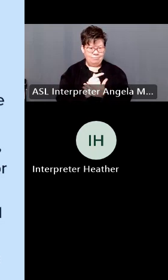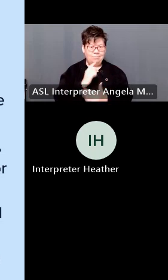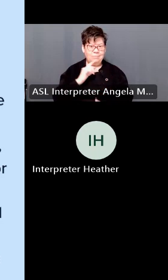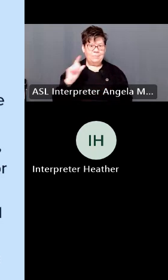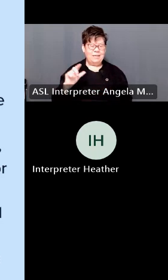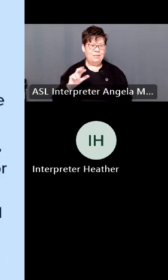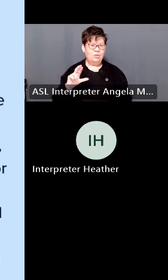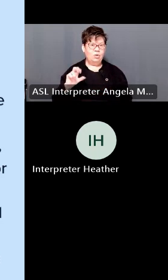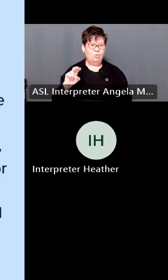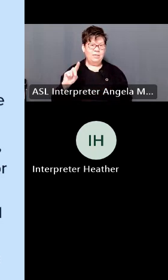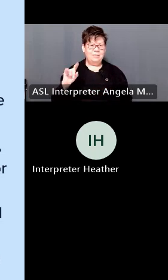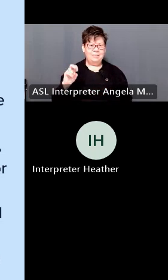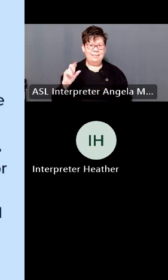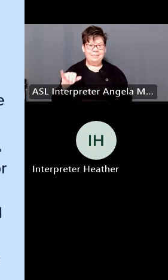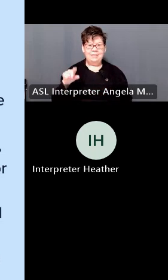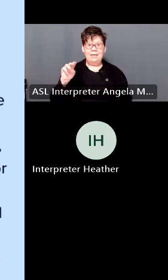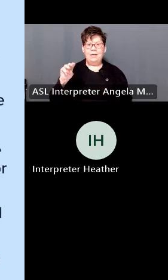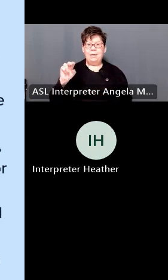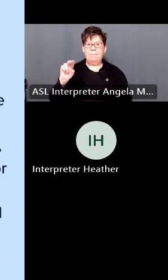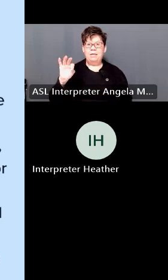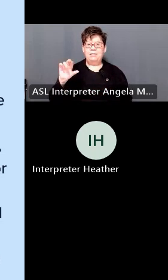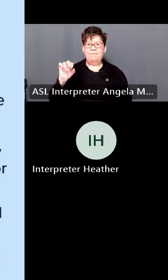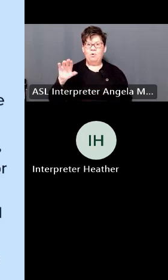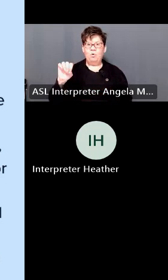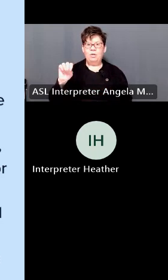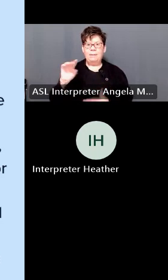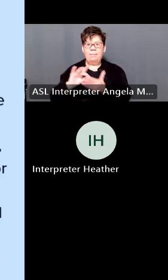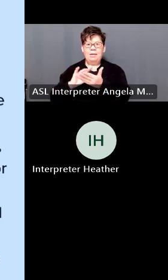residency at Montefiore Medical Center in the Bronx, New